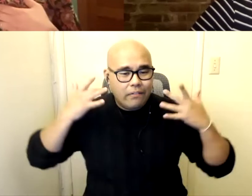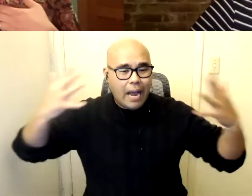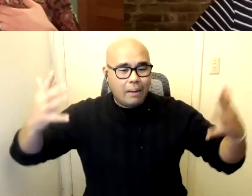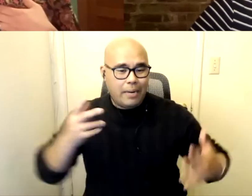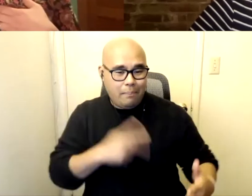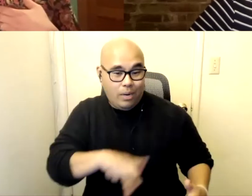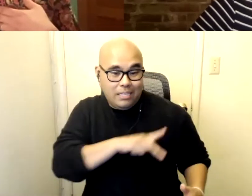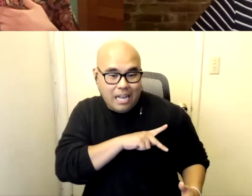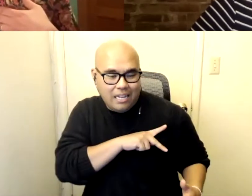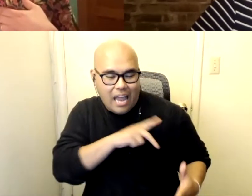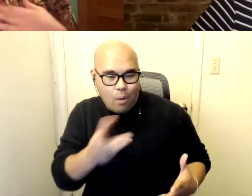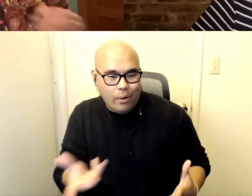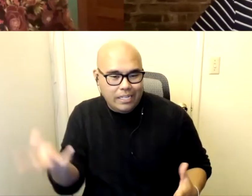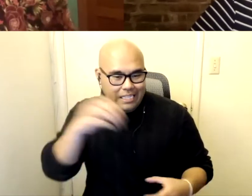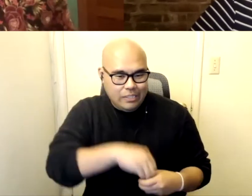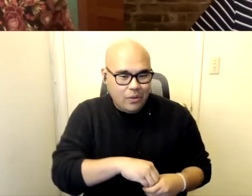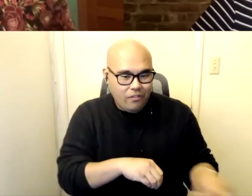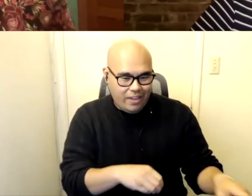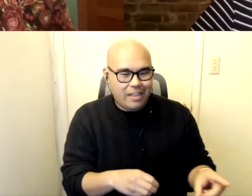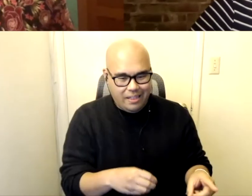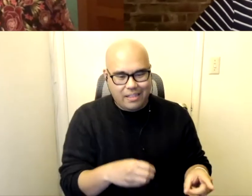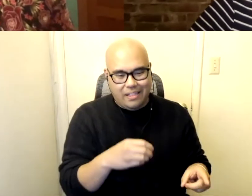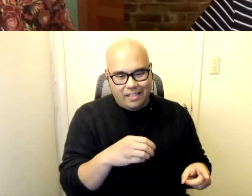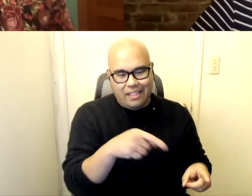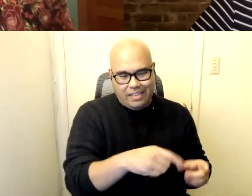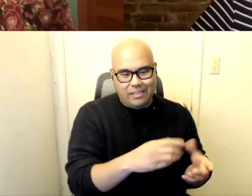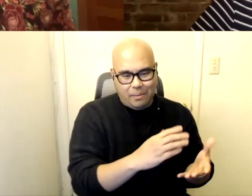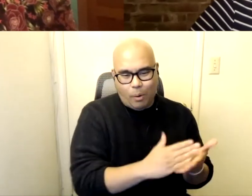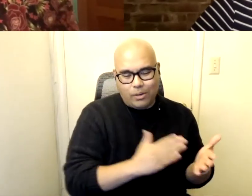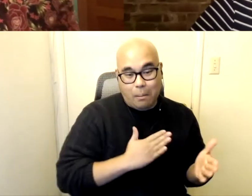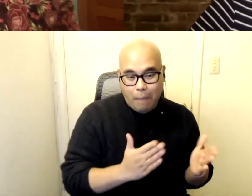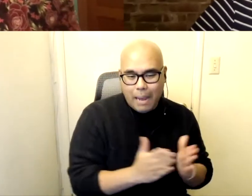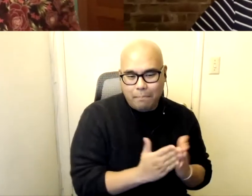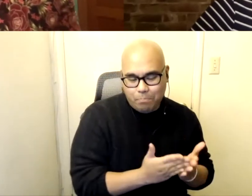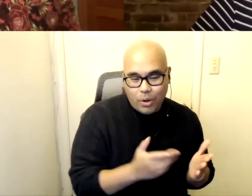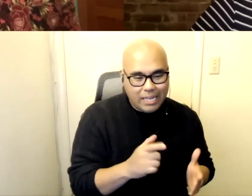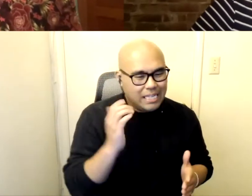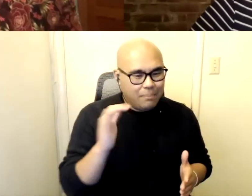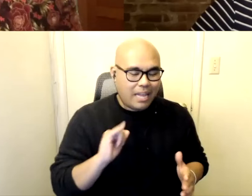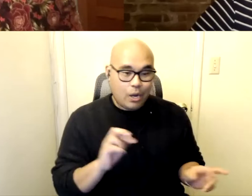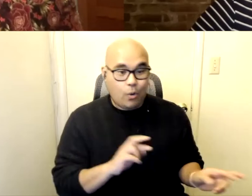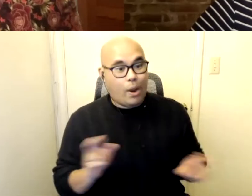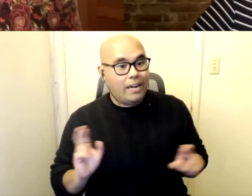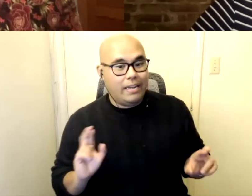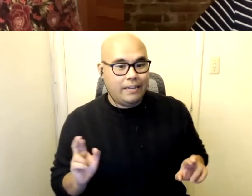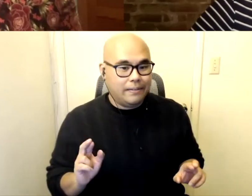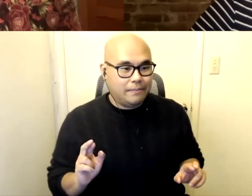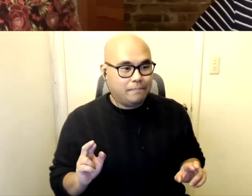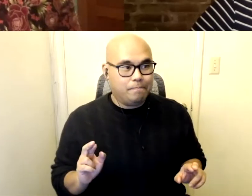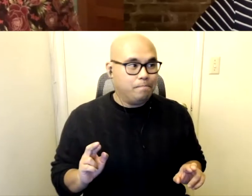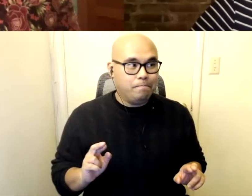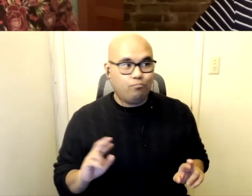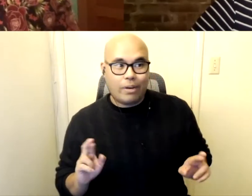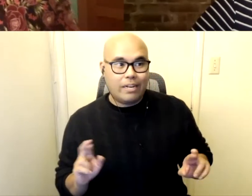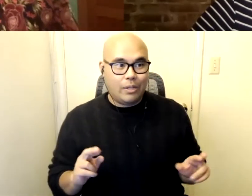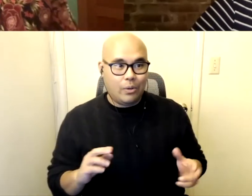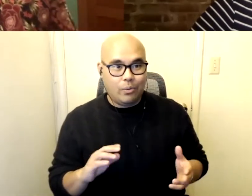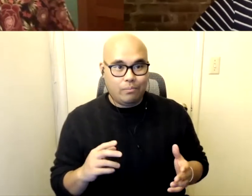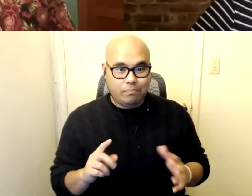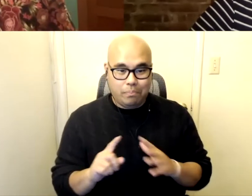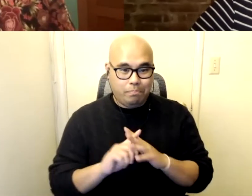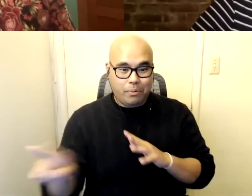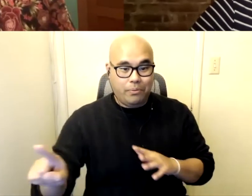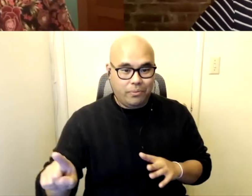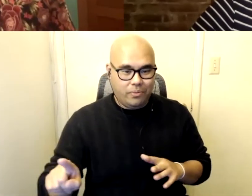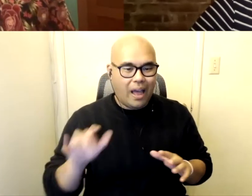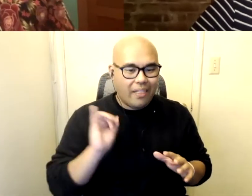to put into his scenes in my book. And he always seemed like just ready to burst out and get lost somewhere, which is also the way that Elf is